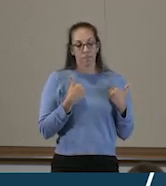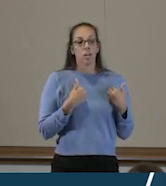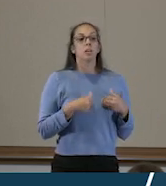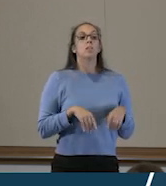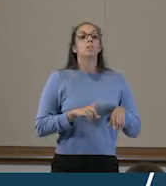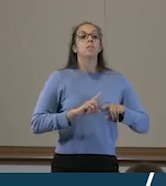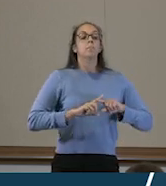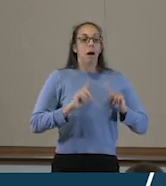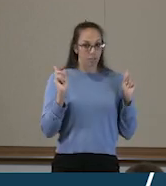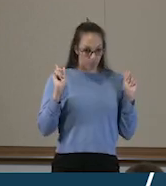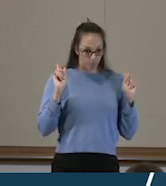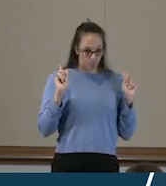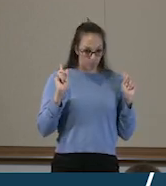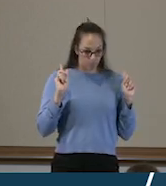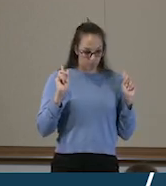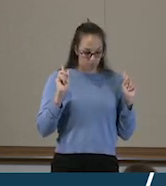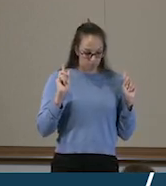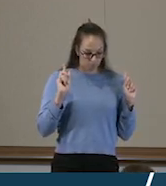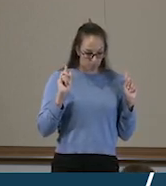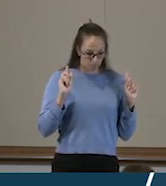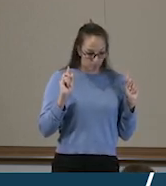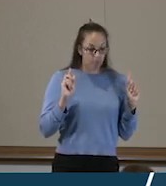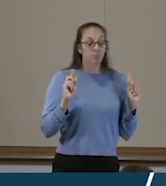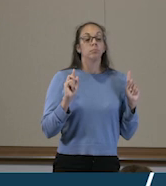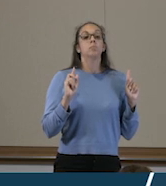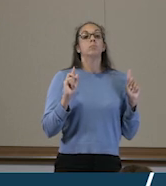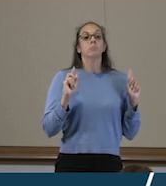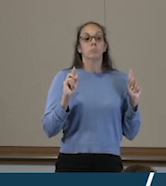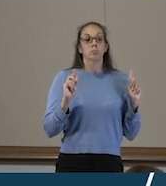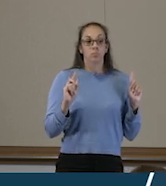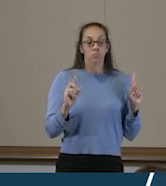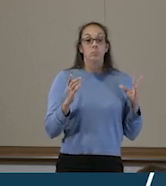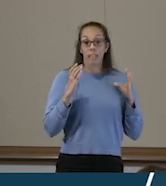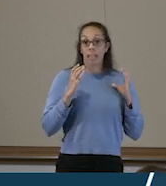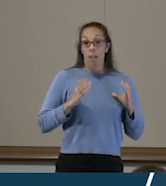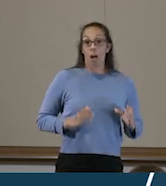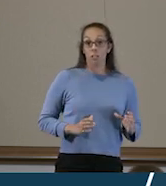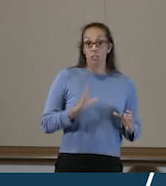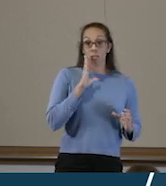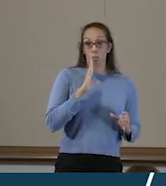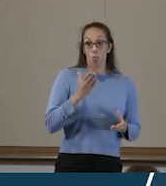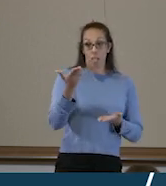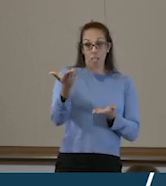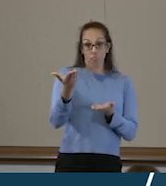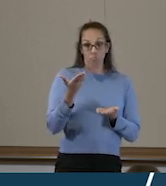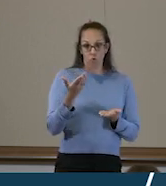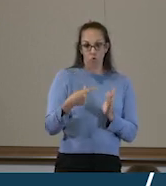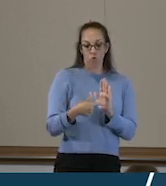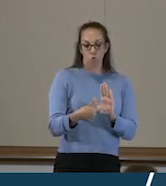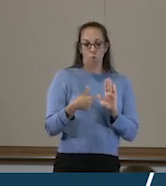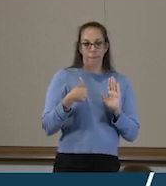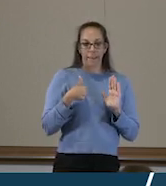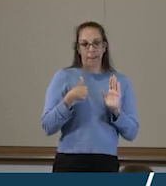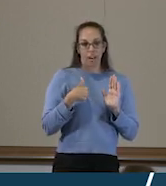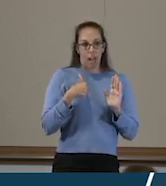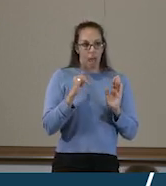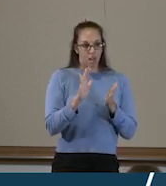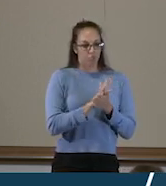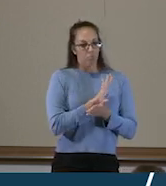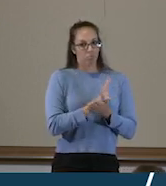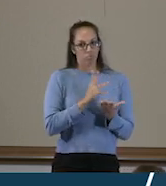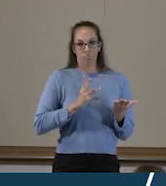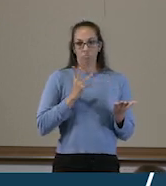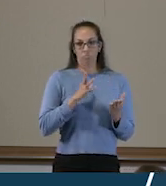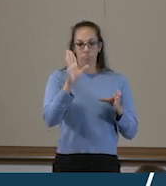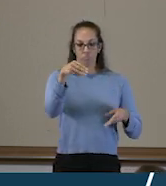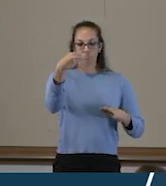have had like clients that will bring a copy, a laminated copy of